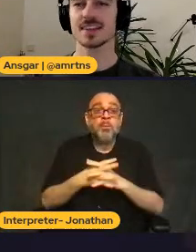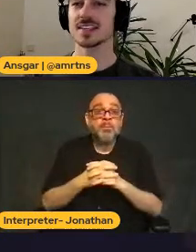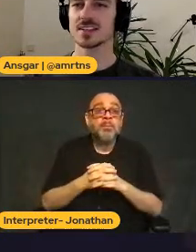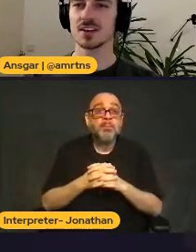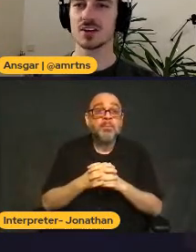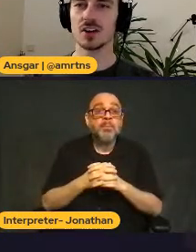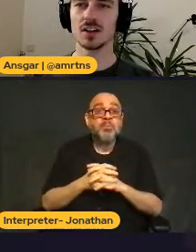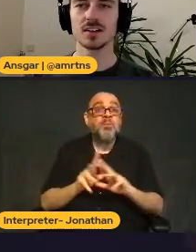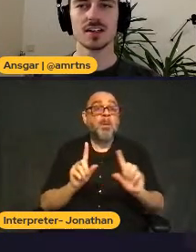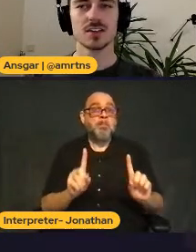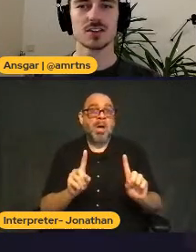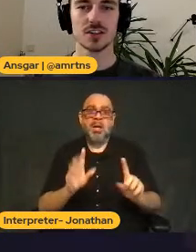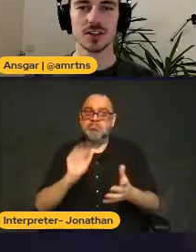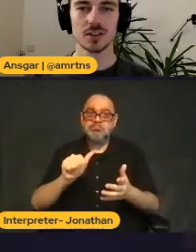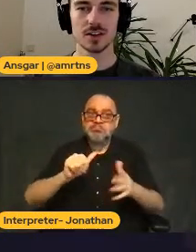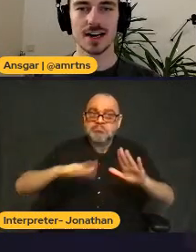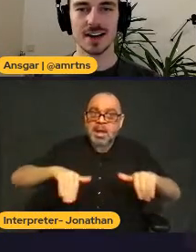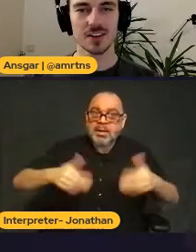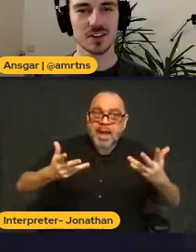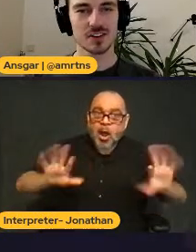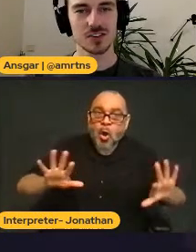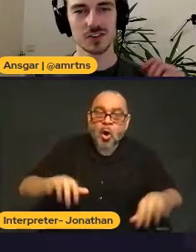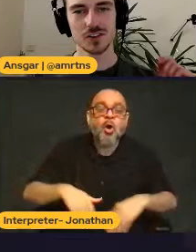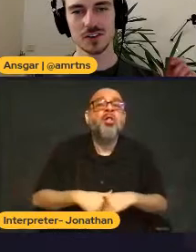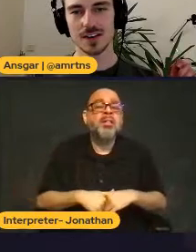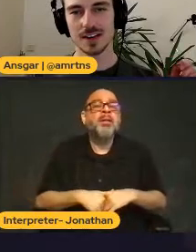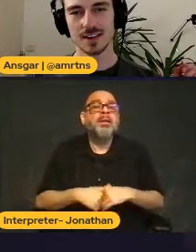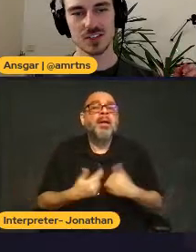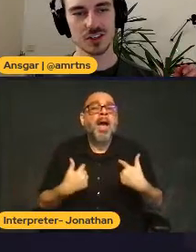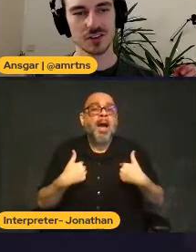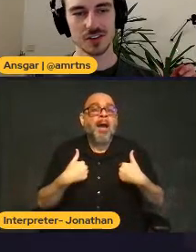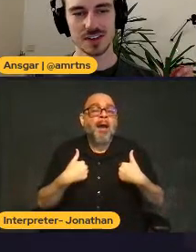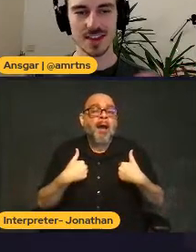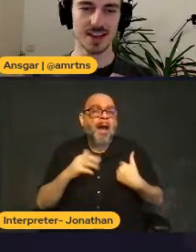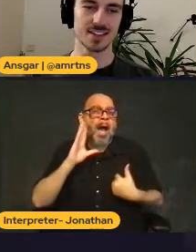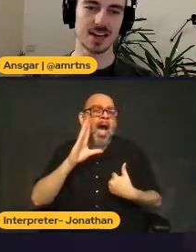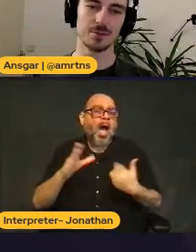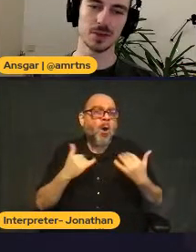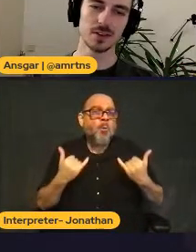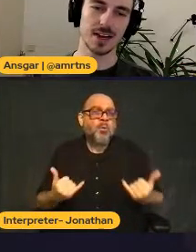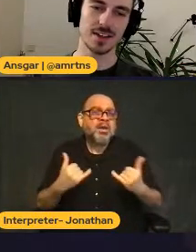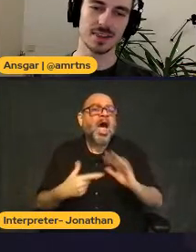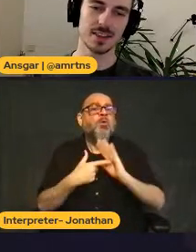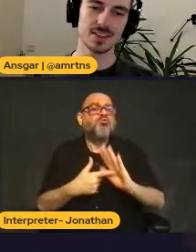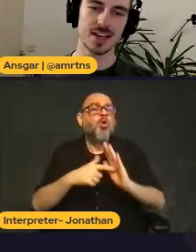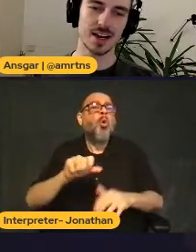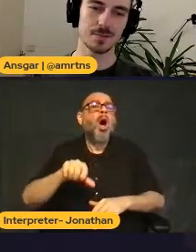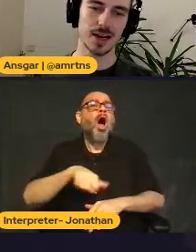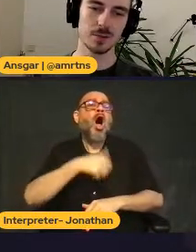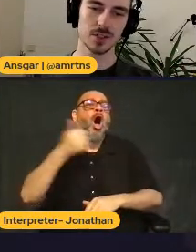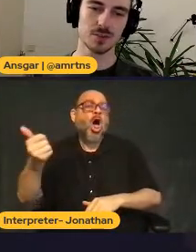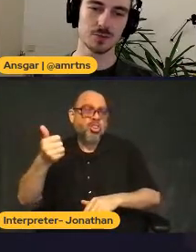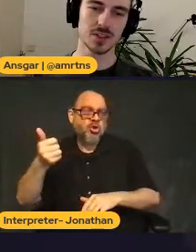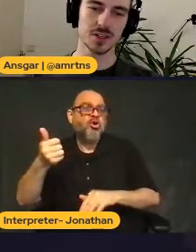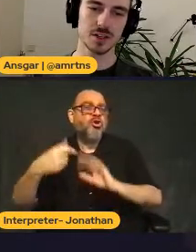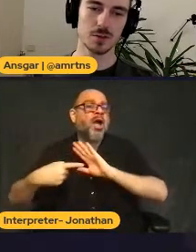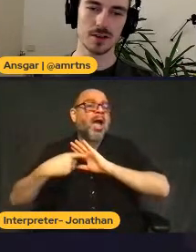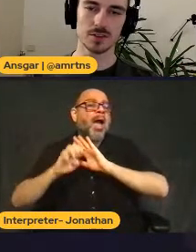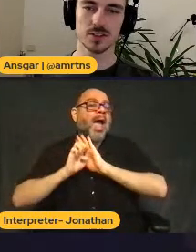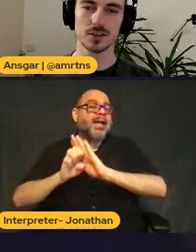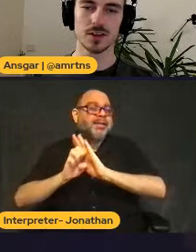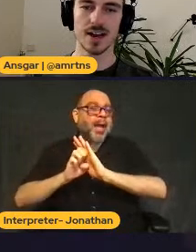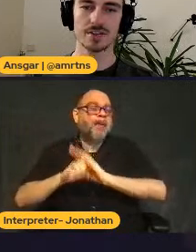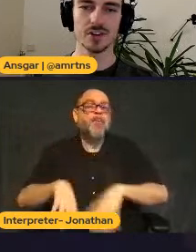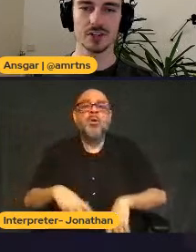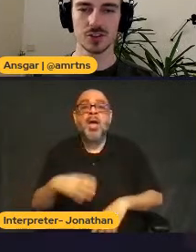But that's not all. So I'm going to show you another example, and this time I will switch it